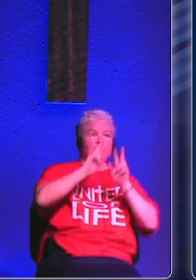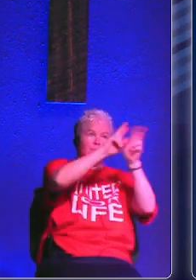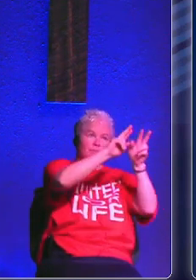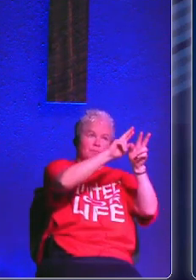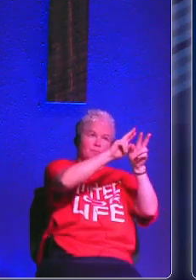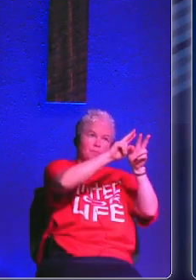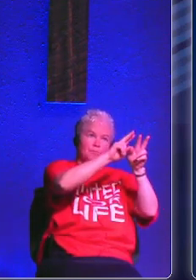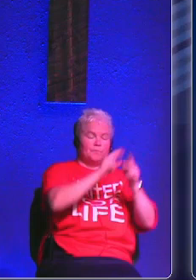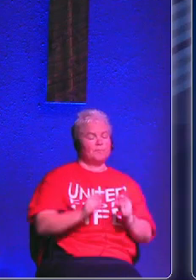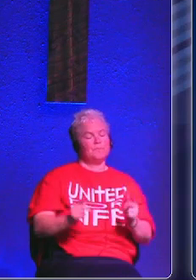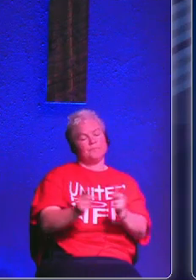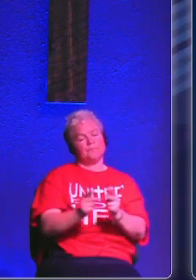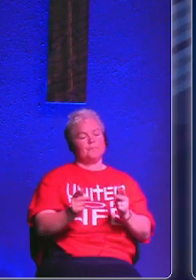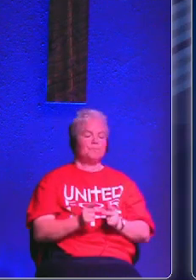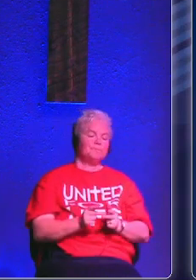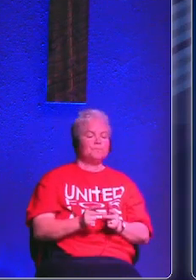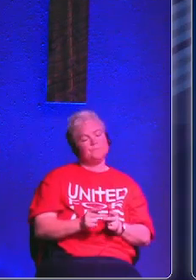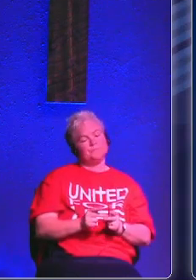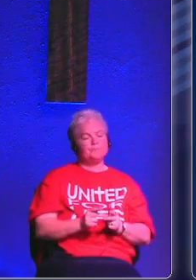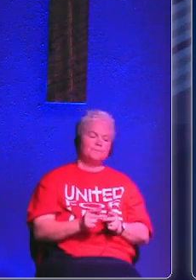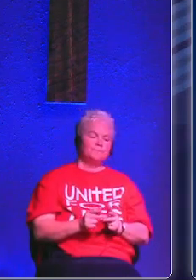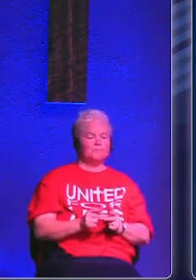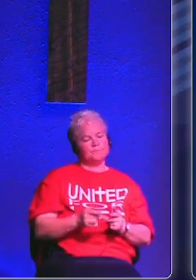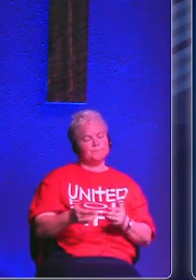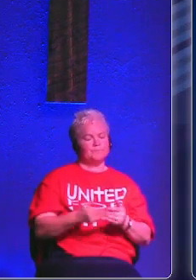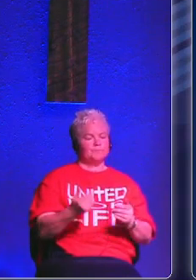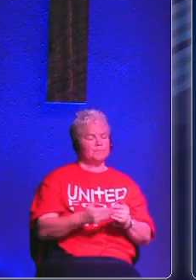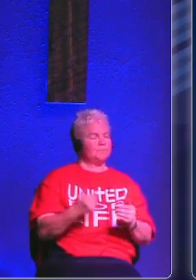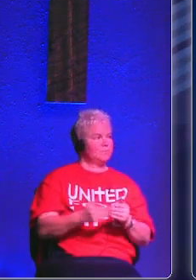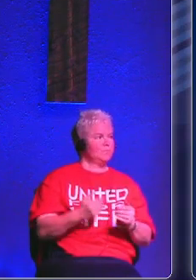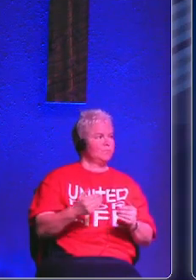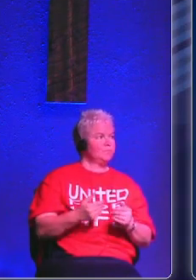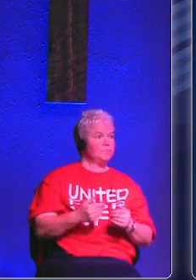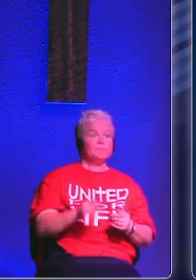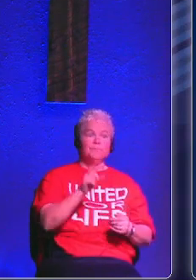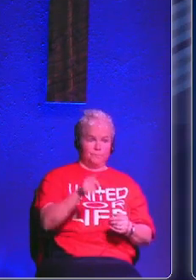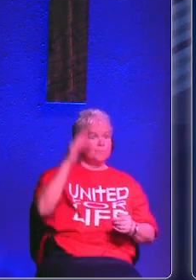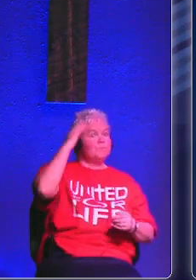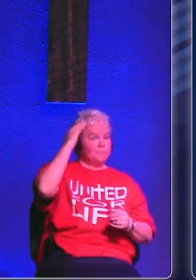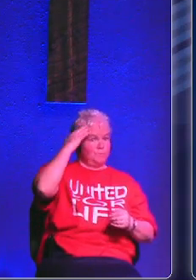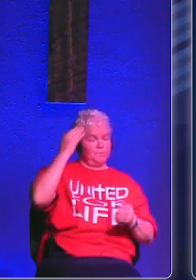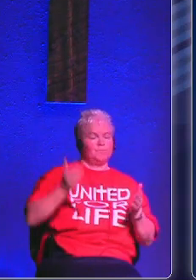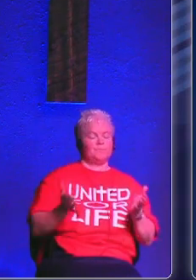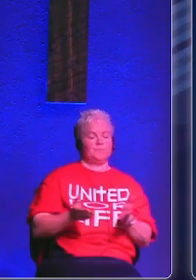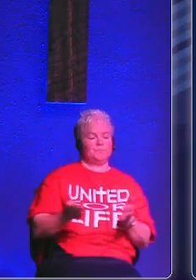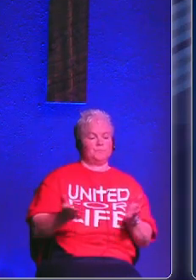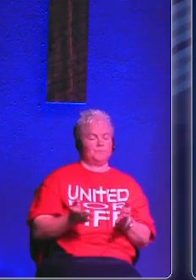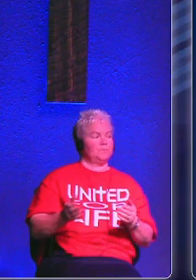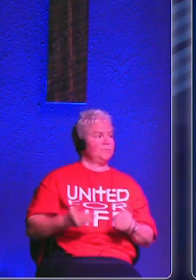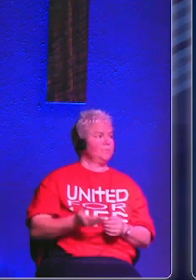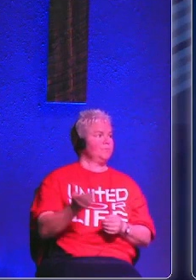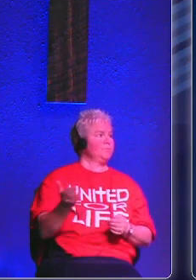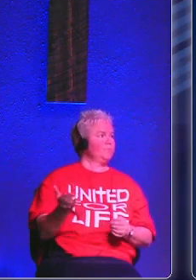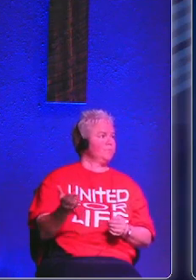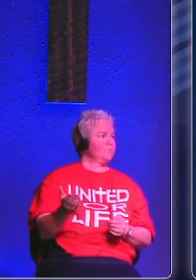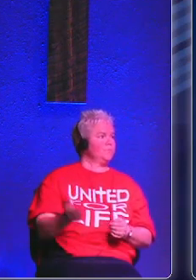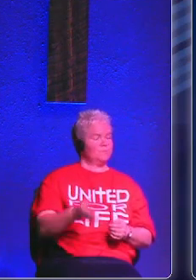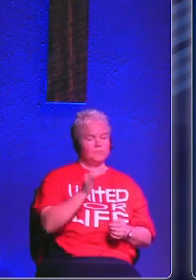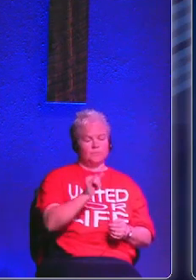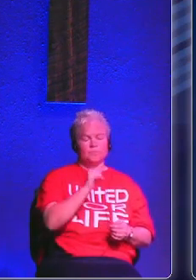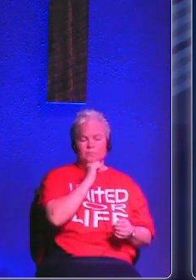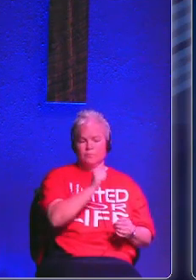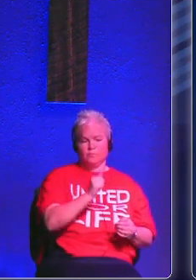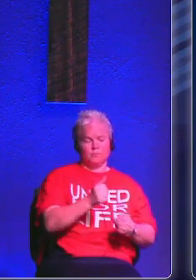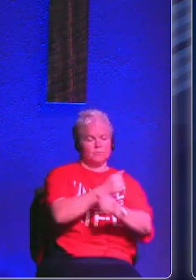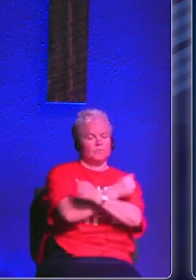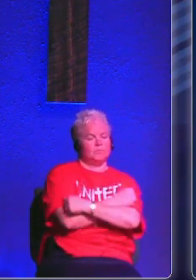your attendance. That's easy. Going to church and saying, you know what? There's certain things here that I